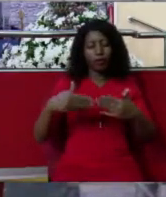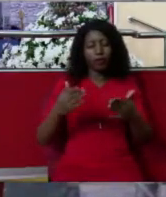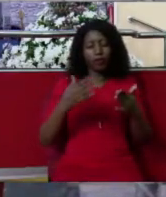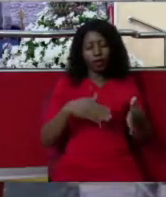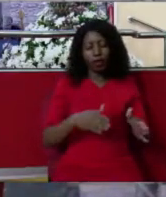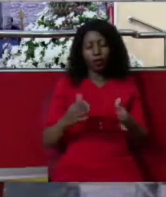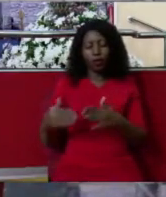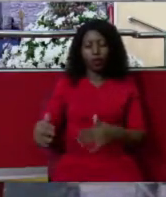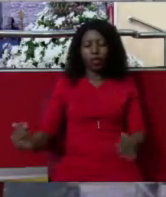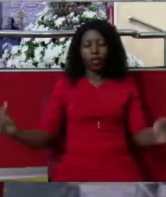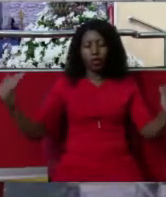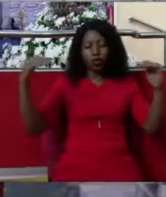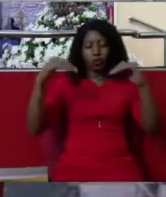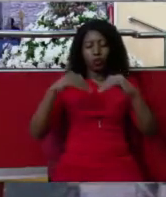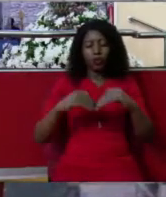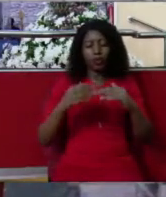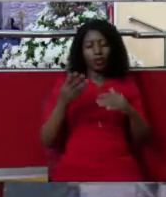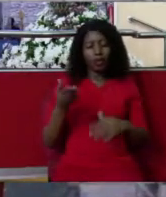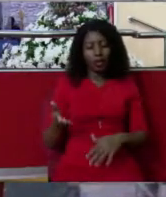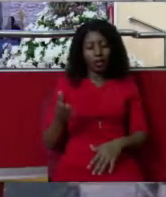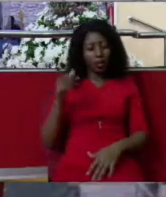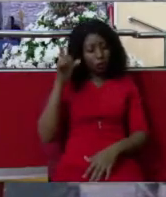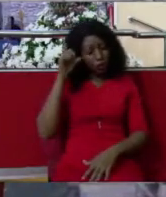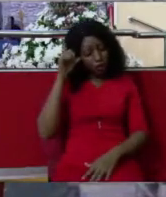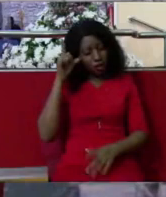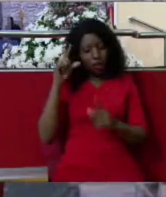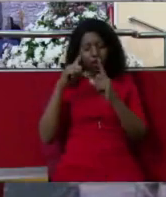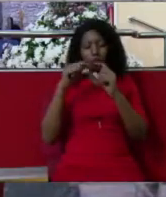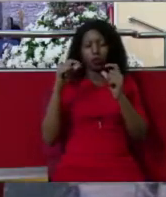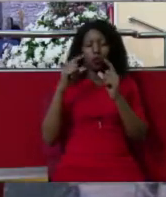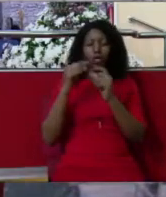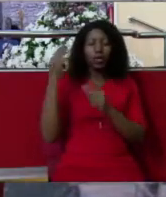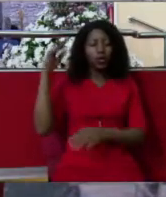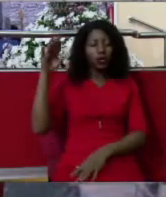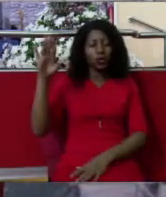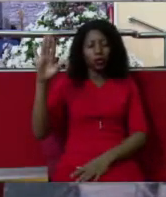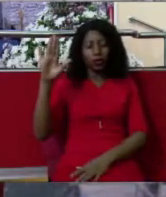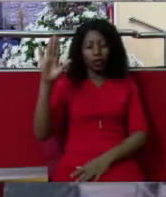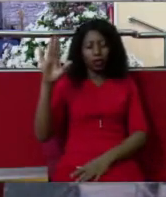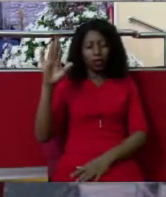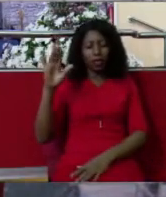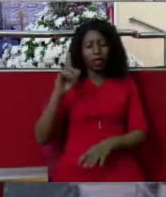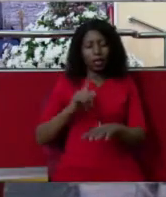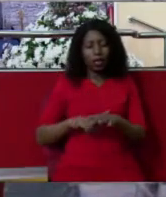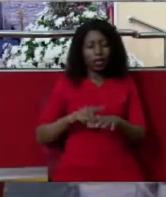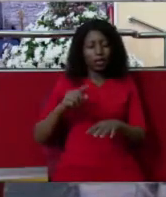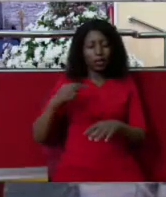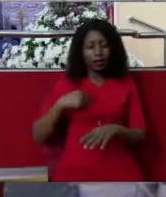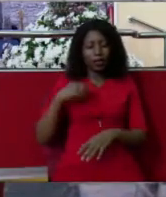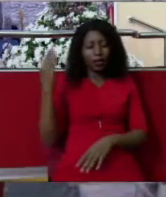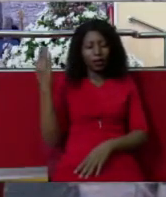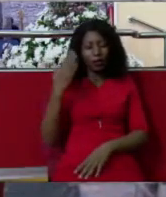just listen to your word. As I bring your word, Lord, I pray that I'll decrease as you